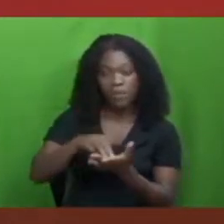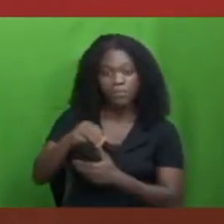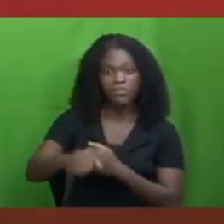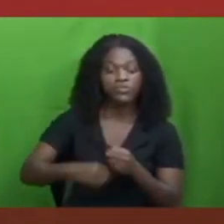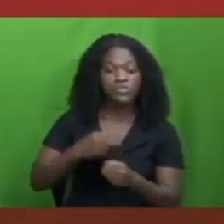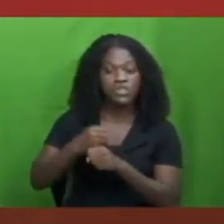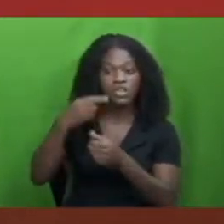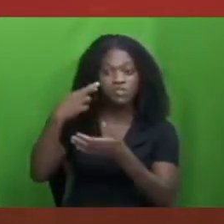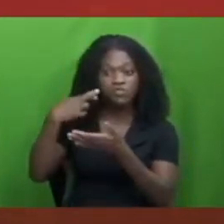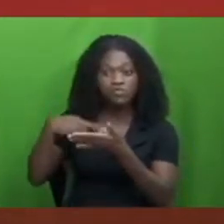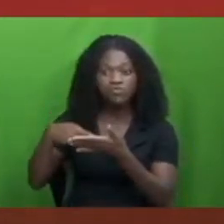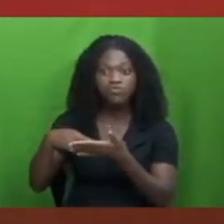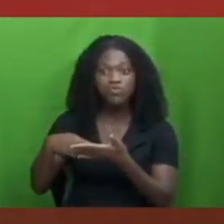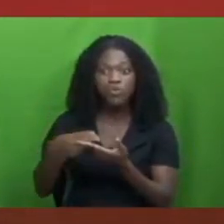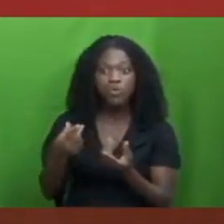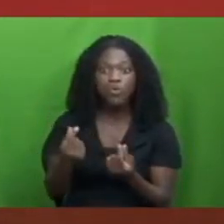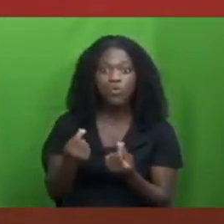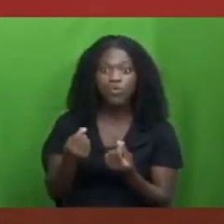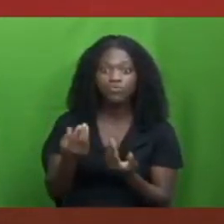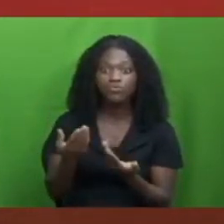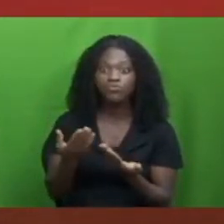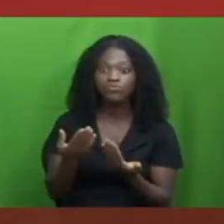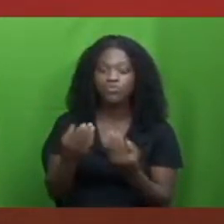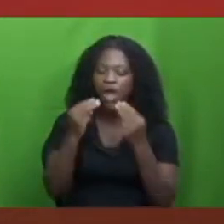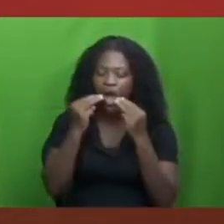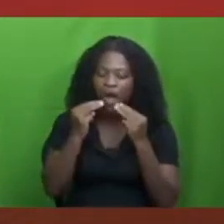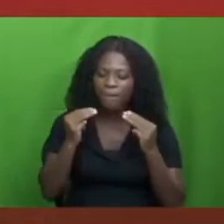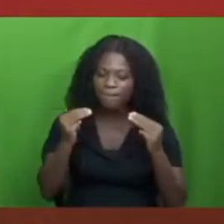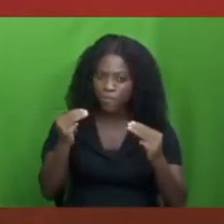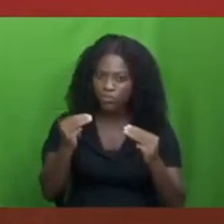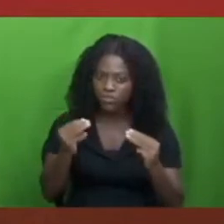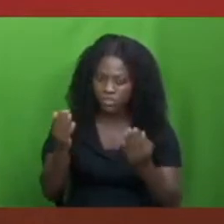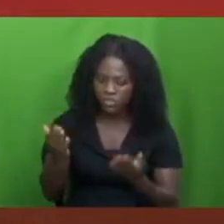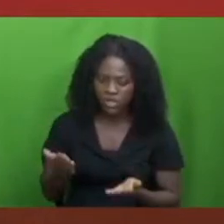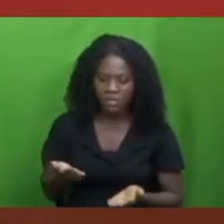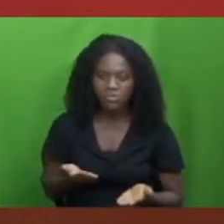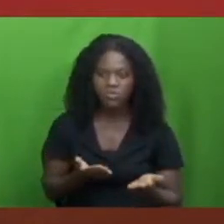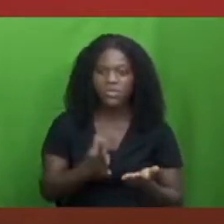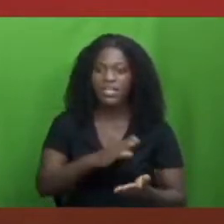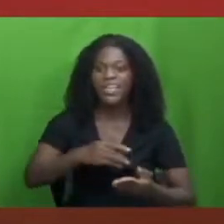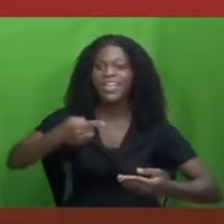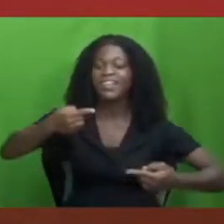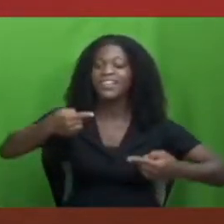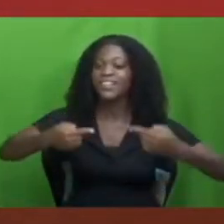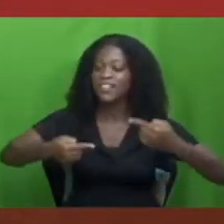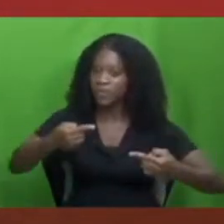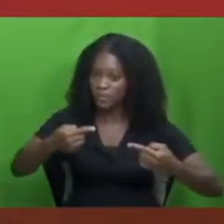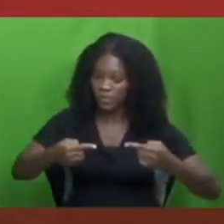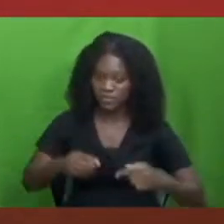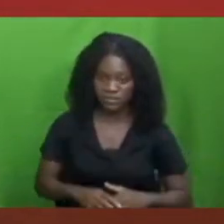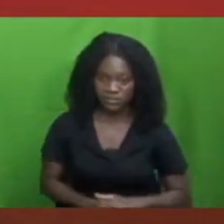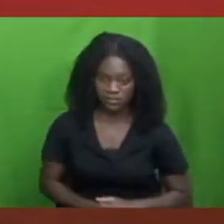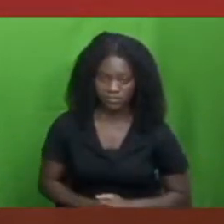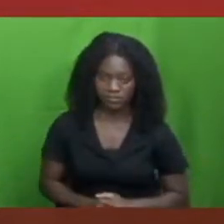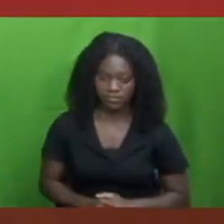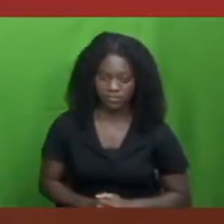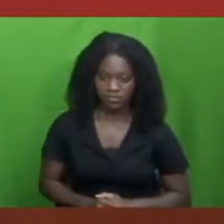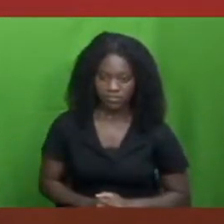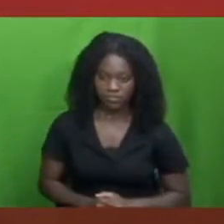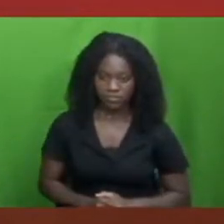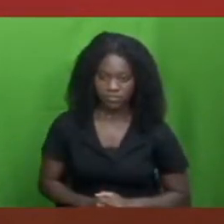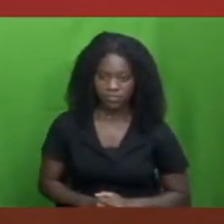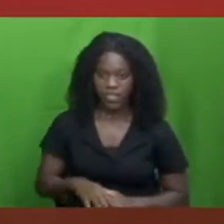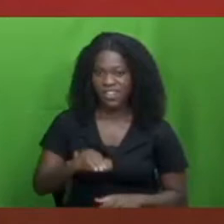Honorable member, a very senior member of this House, you are aware that mid-year reviews used to be moved